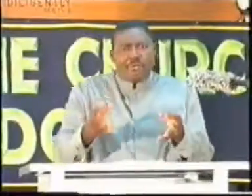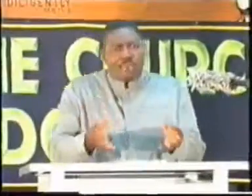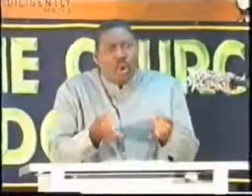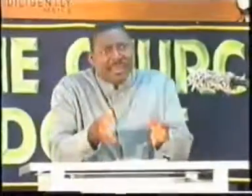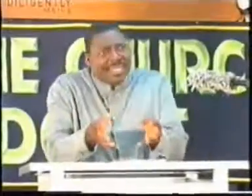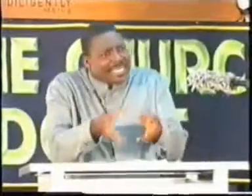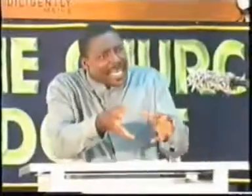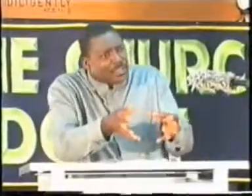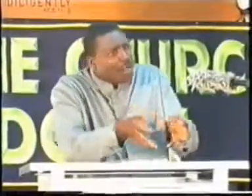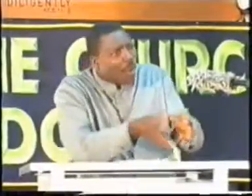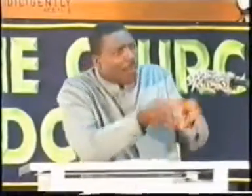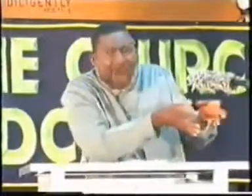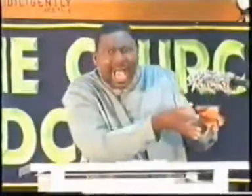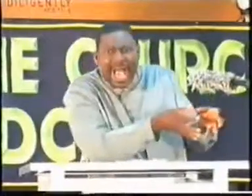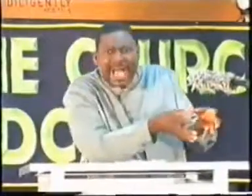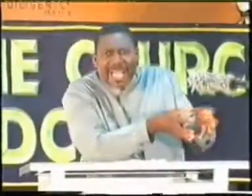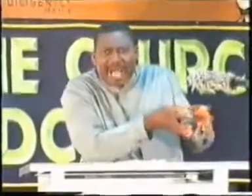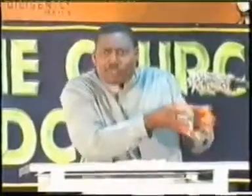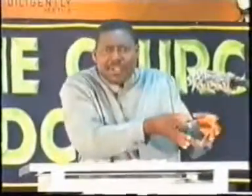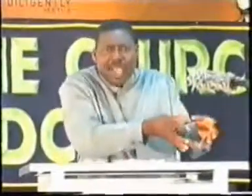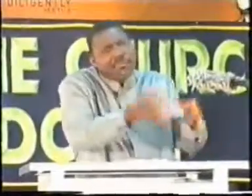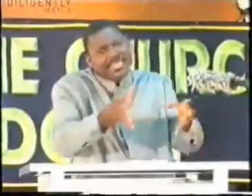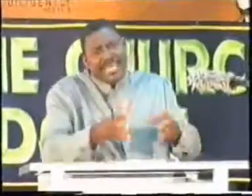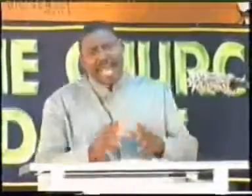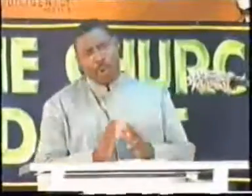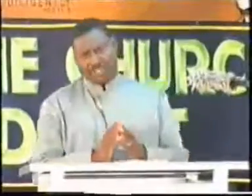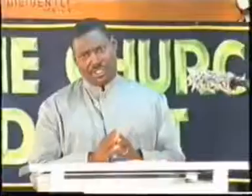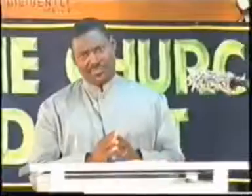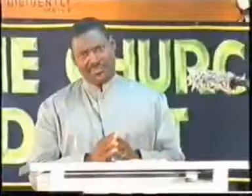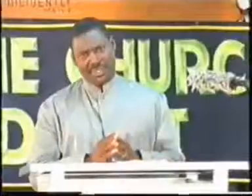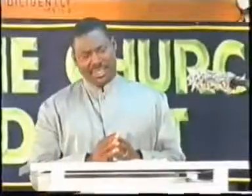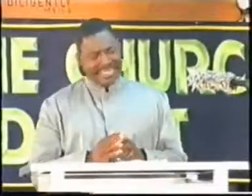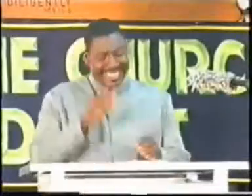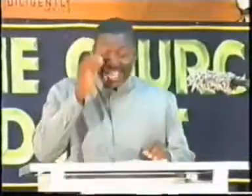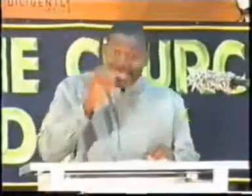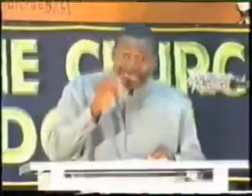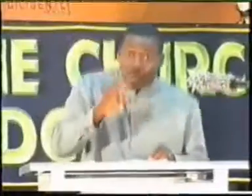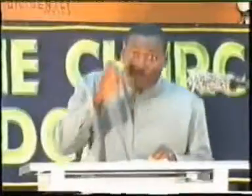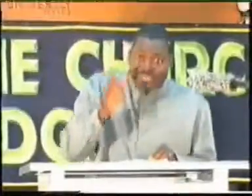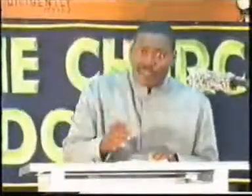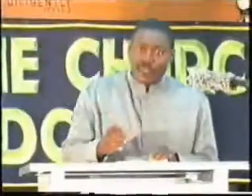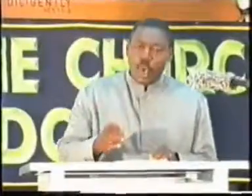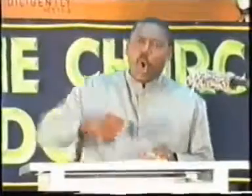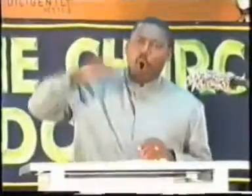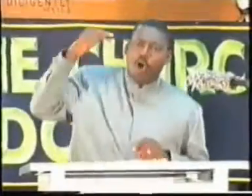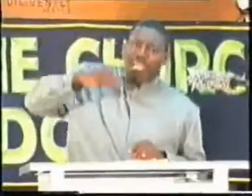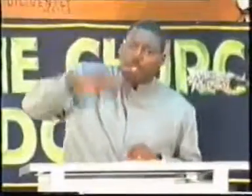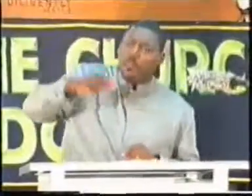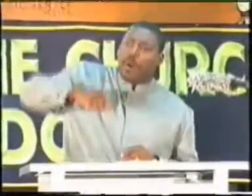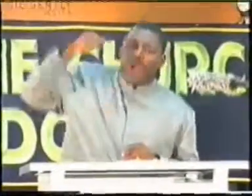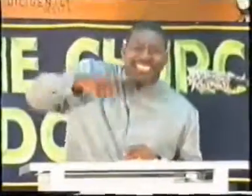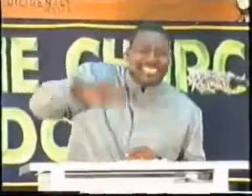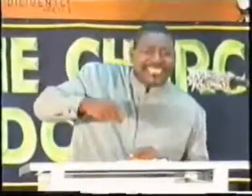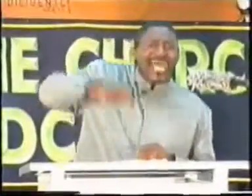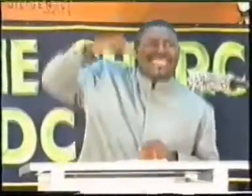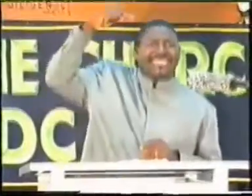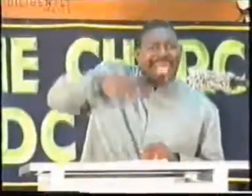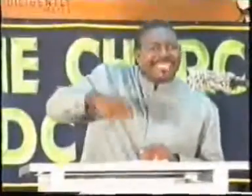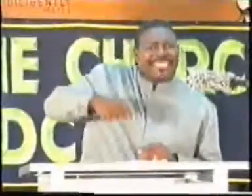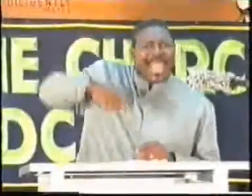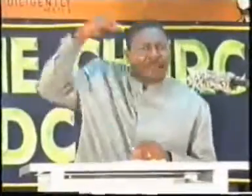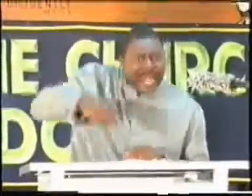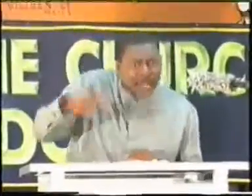yen yayaka and say, a yer wrong was so obedient the sickas or the cobwa. A sorry, a jumed dear, I would ye. Yeye kachira wani se,